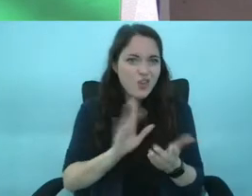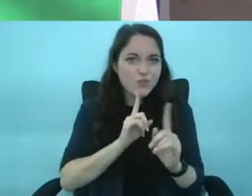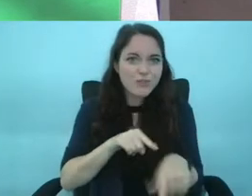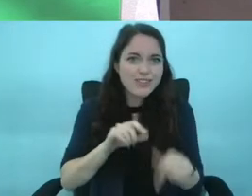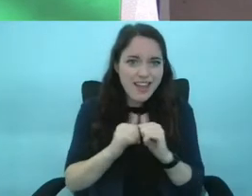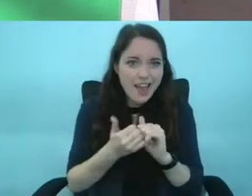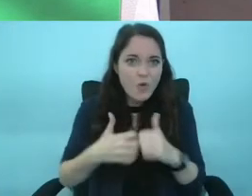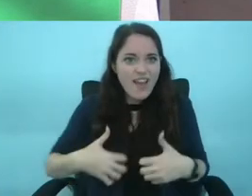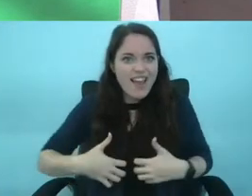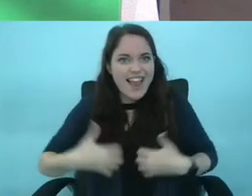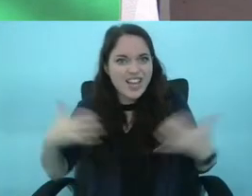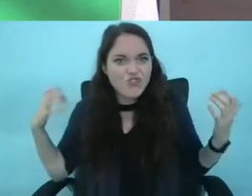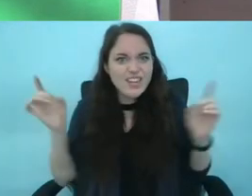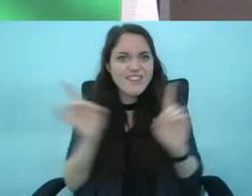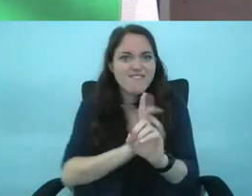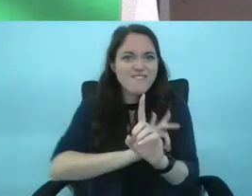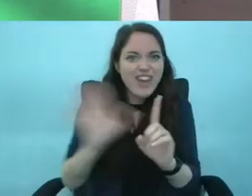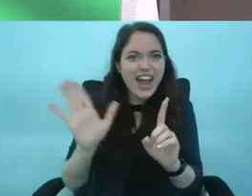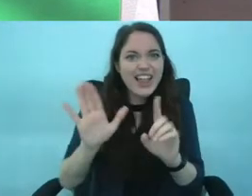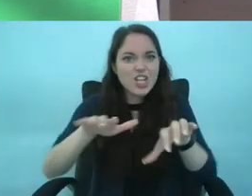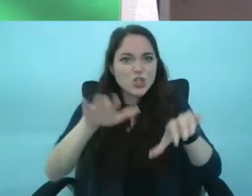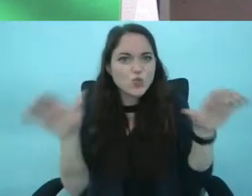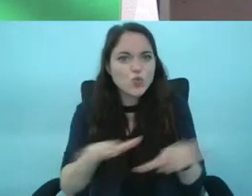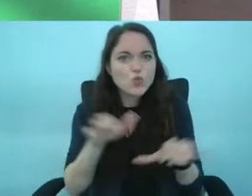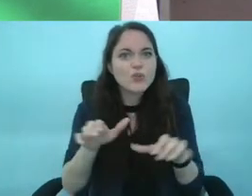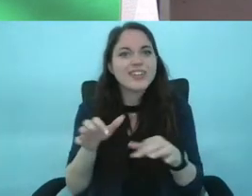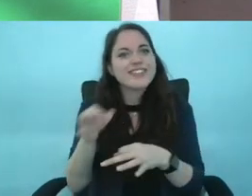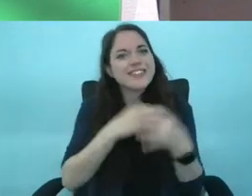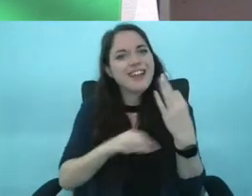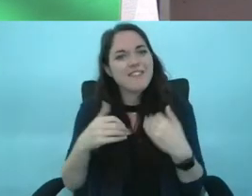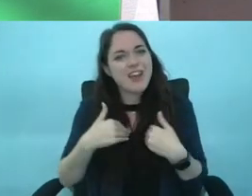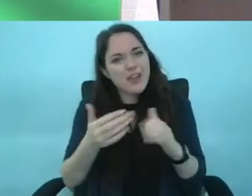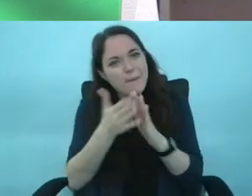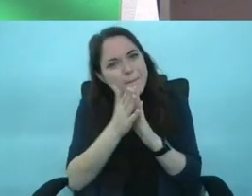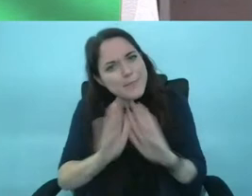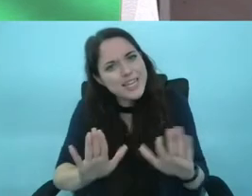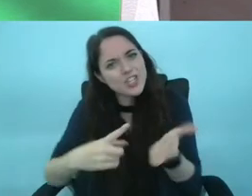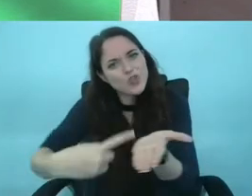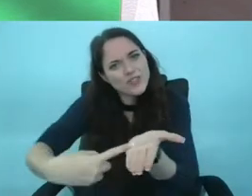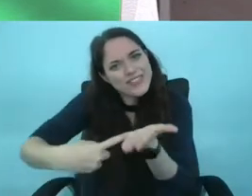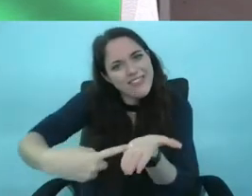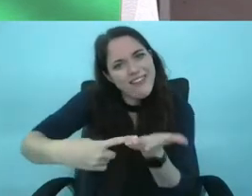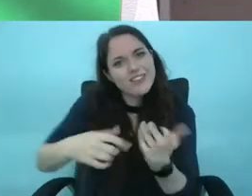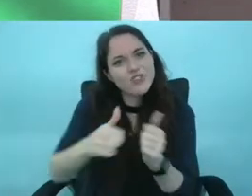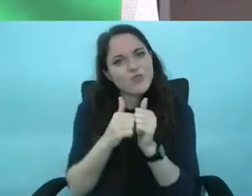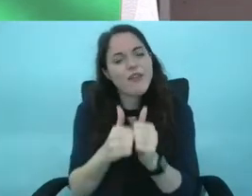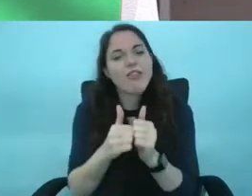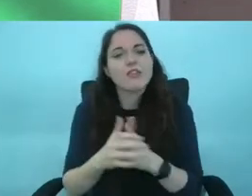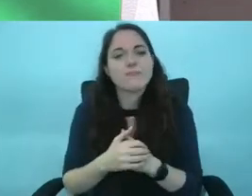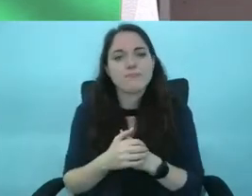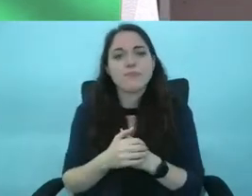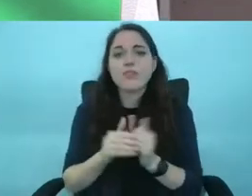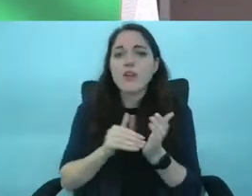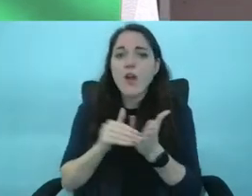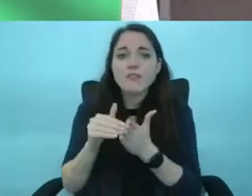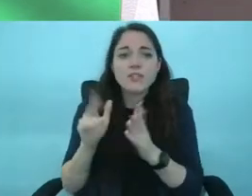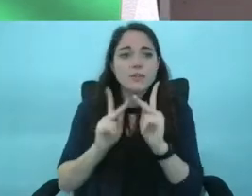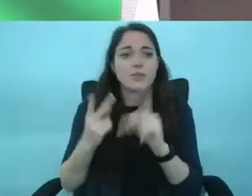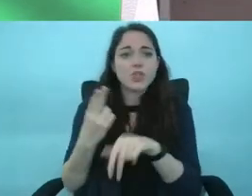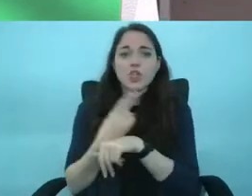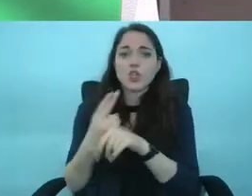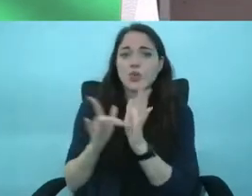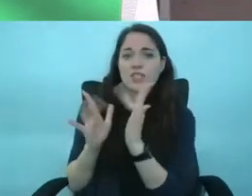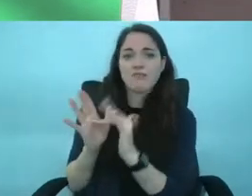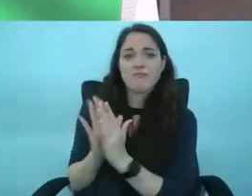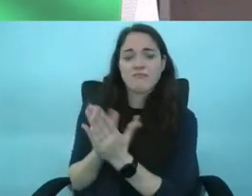peaceful, lawful voicing of differences. Many times the laws and scriptures are weaponized against those on the margins